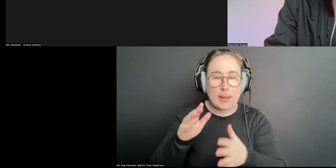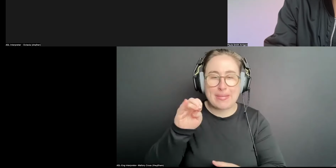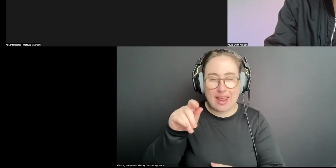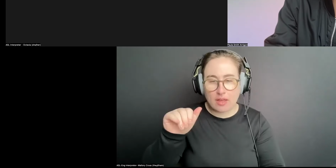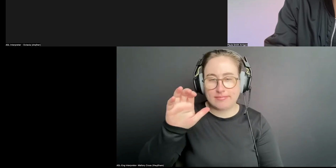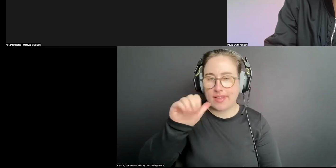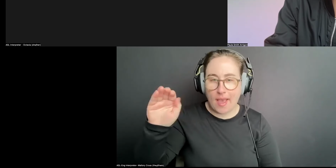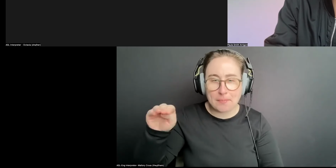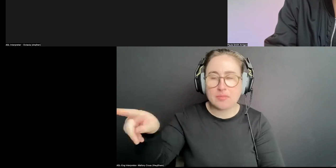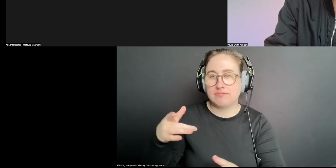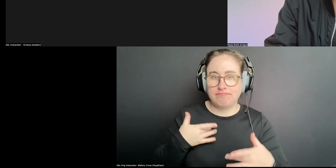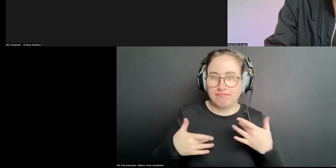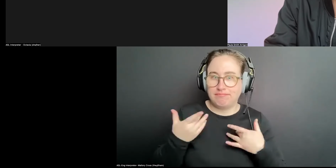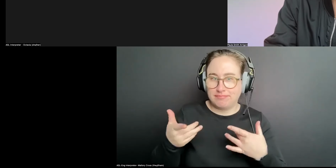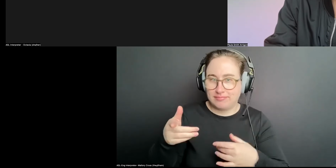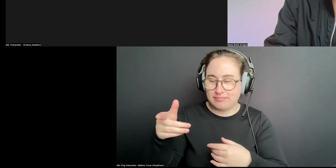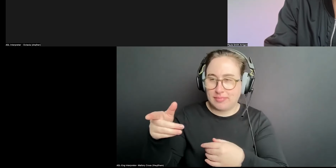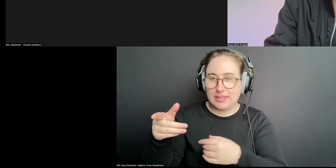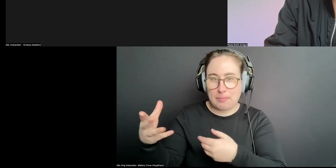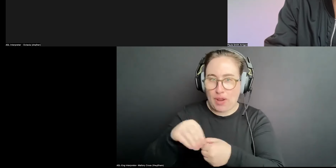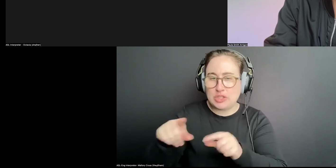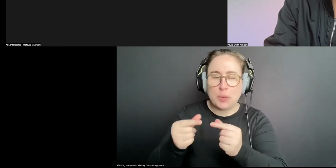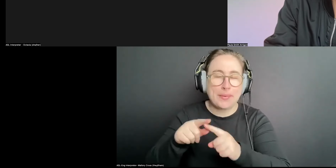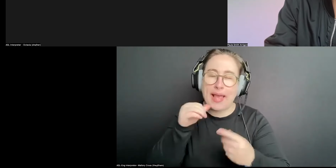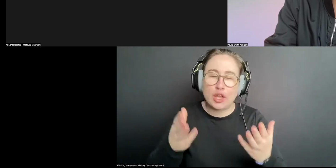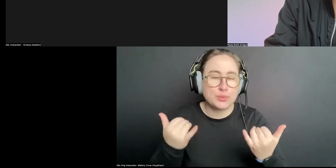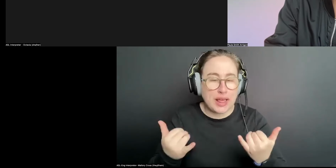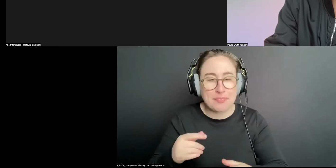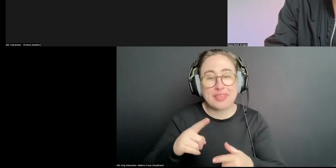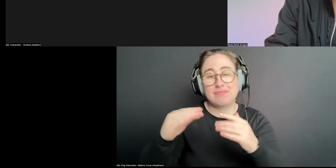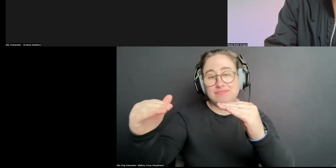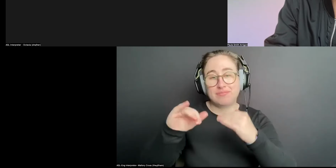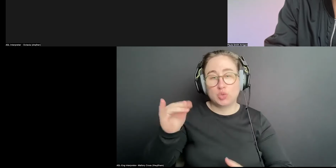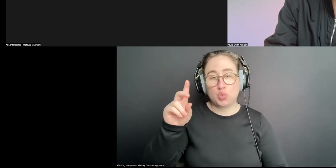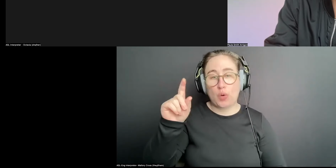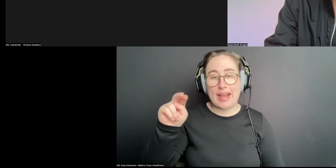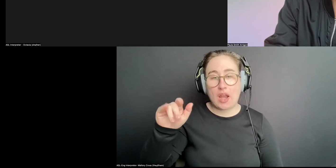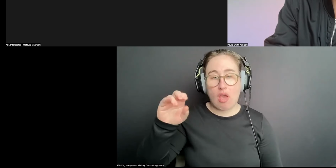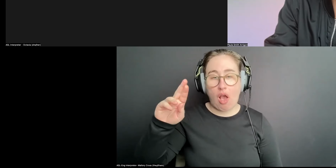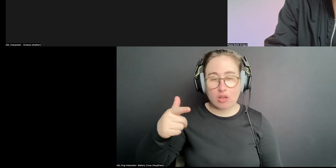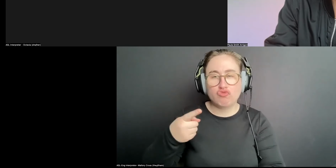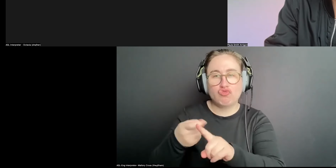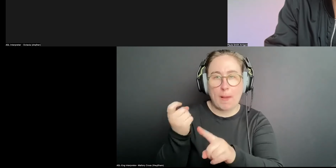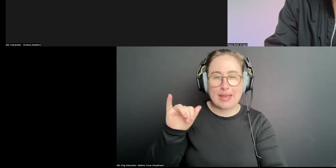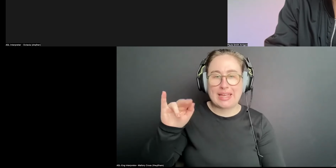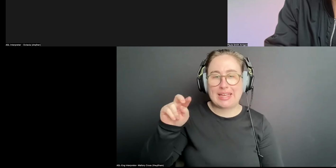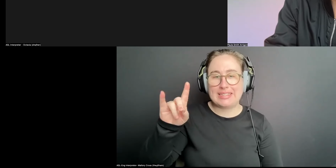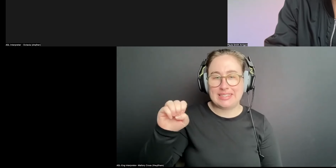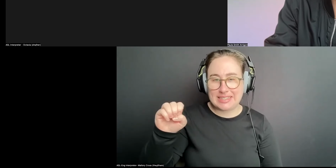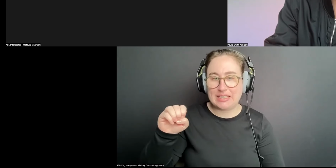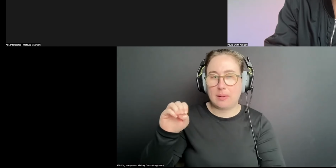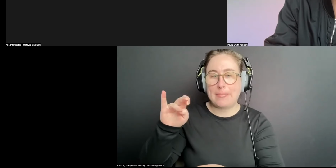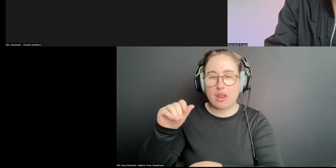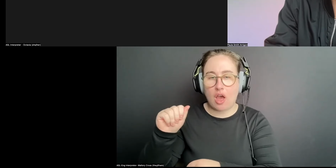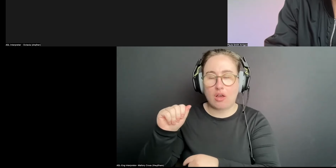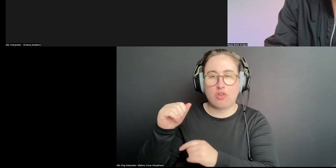we're excited that he's a part of this group as well. And we have Jordan Young, who is joining us from Indie Media Arts South. And Jordan